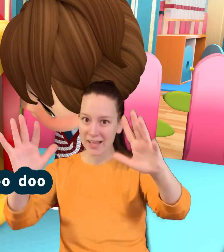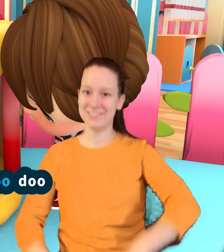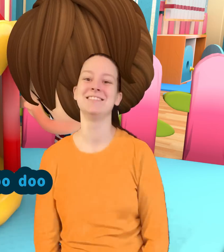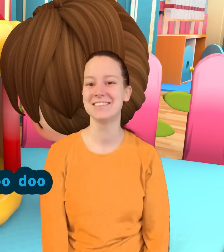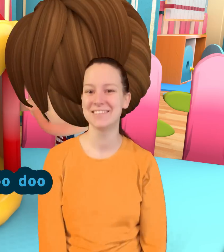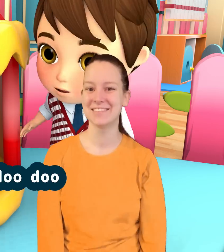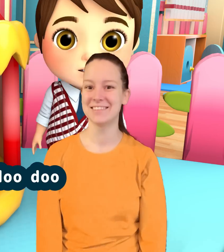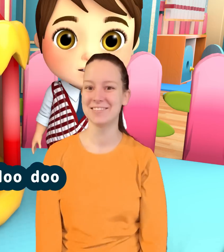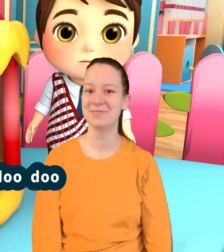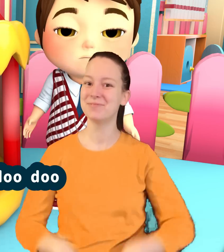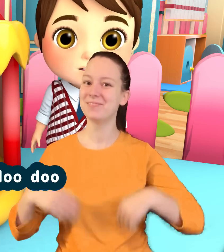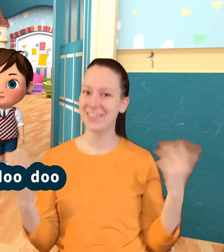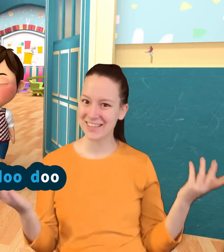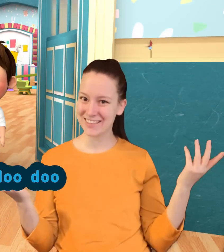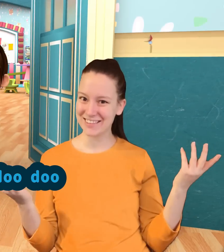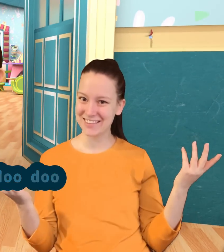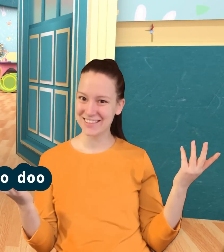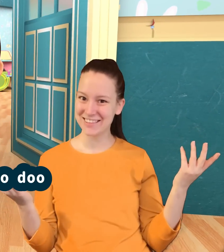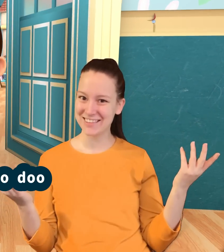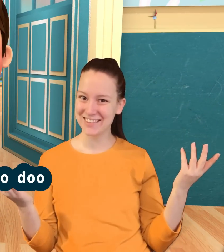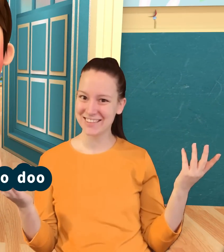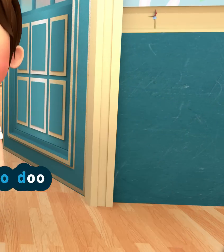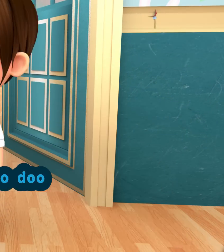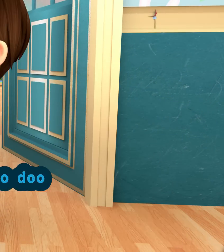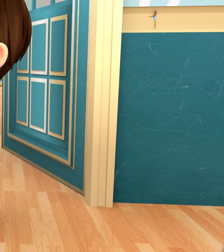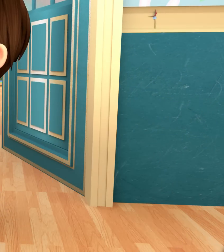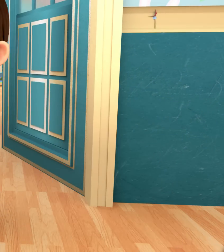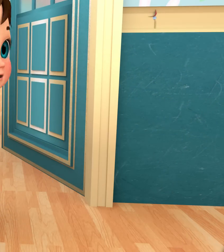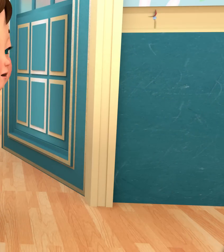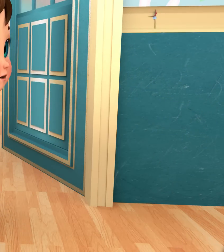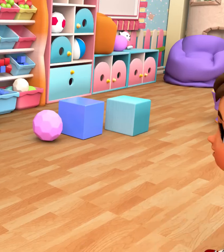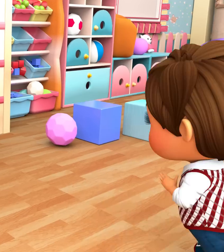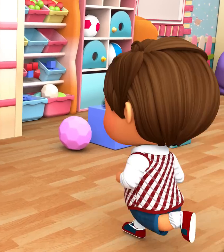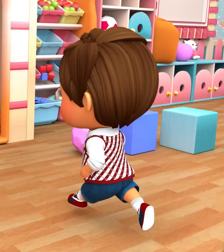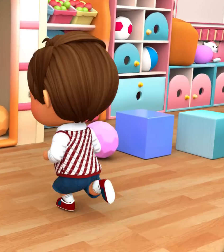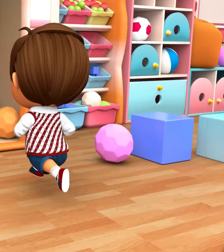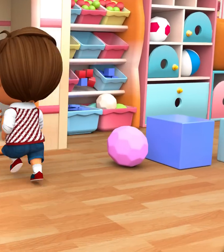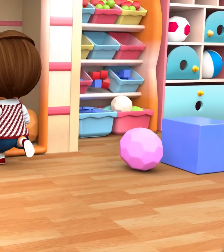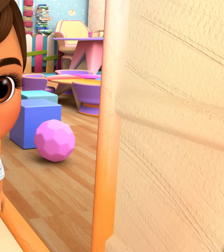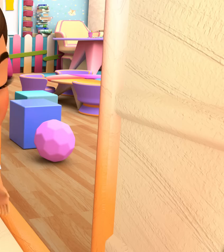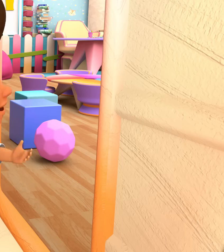it's the the end the end it's